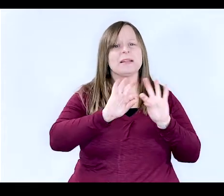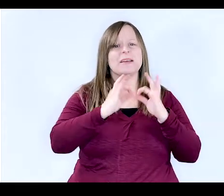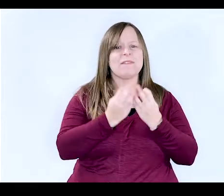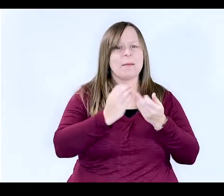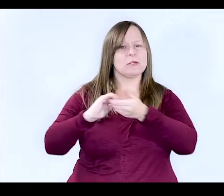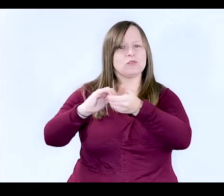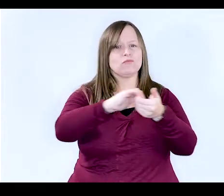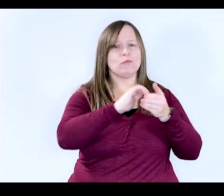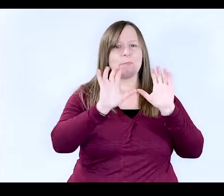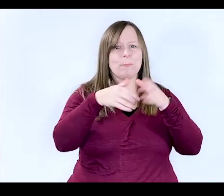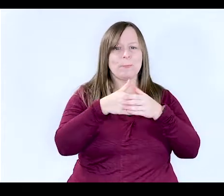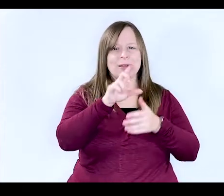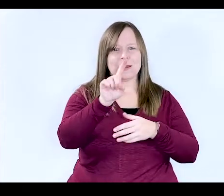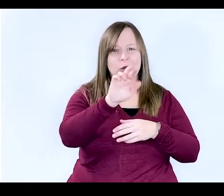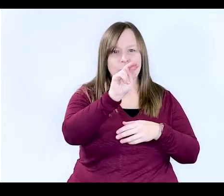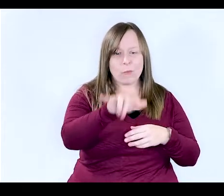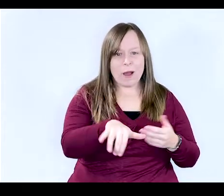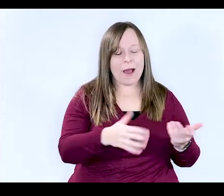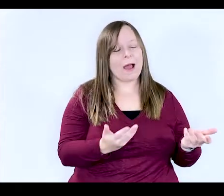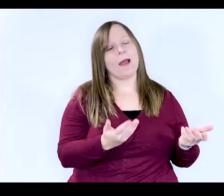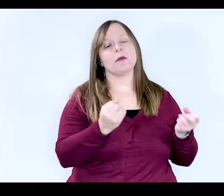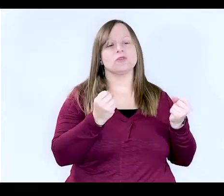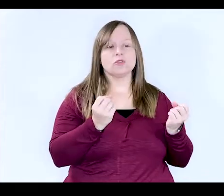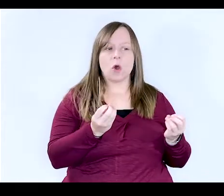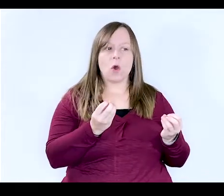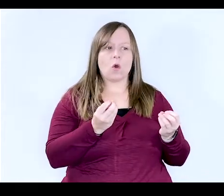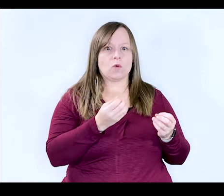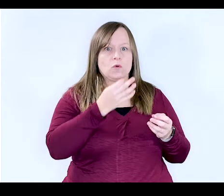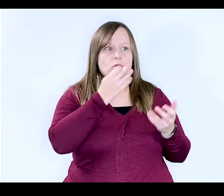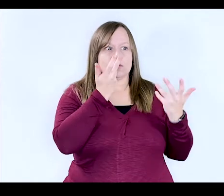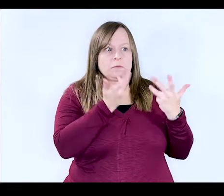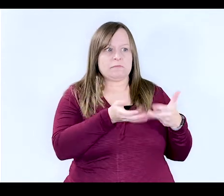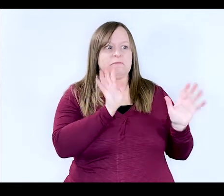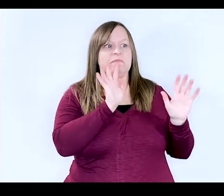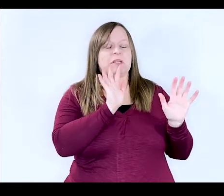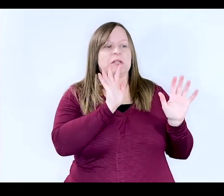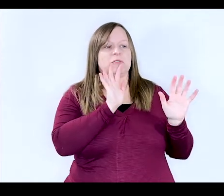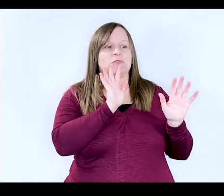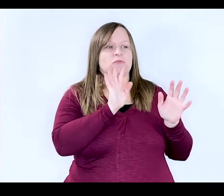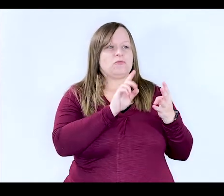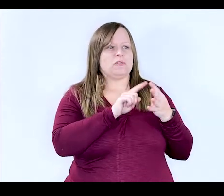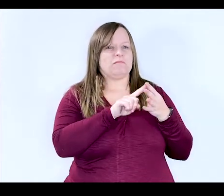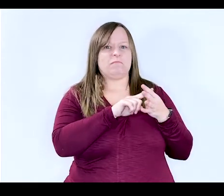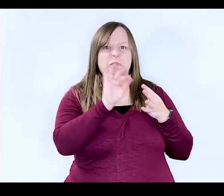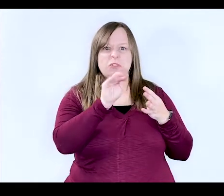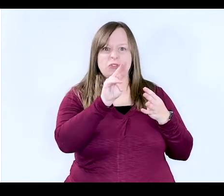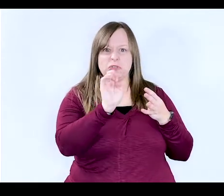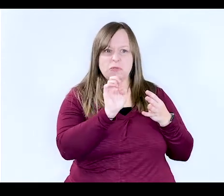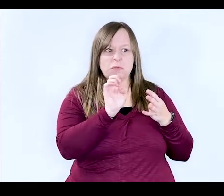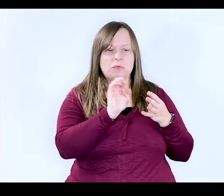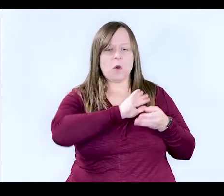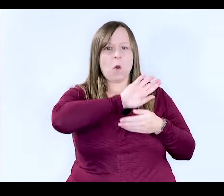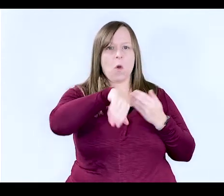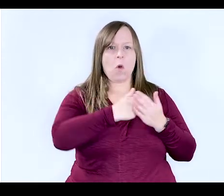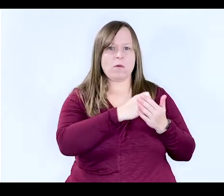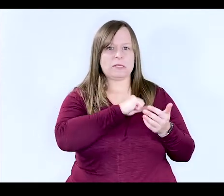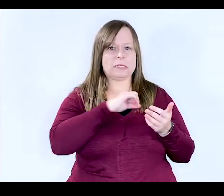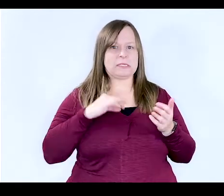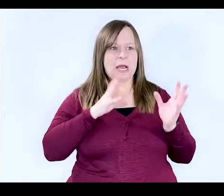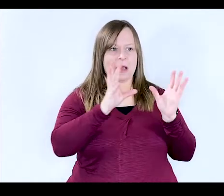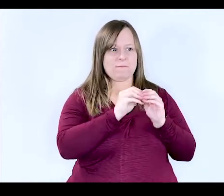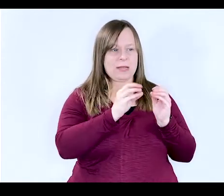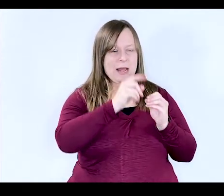a family, as a group here at DRNY. So very soon after, in very early June, we had an